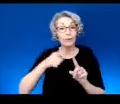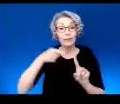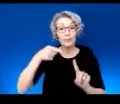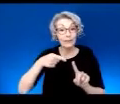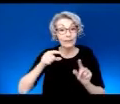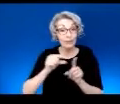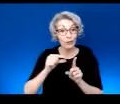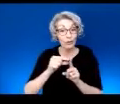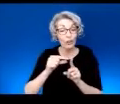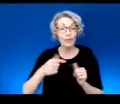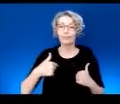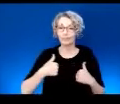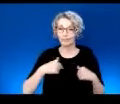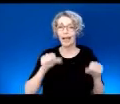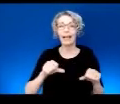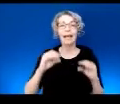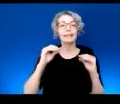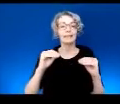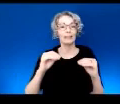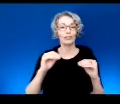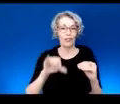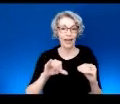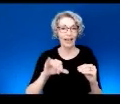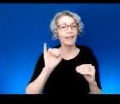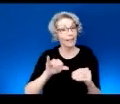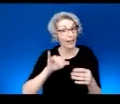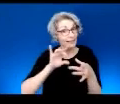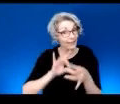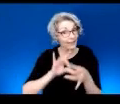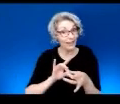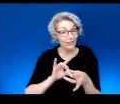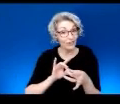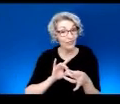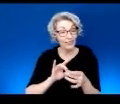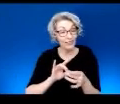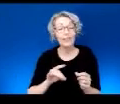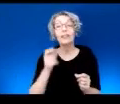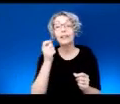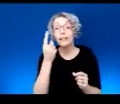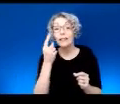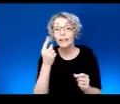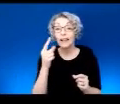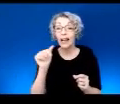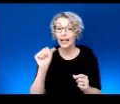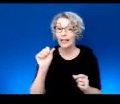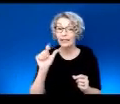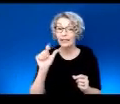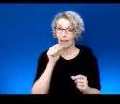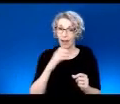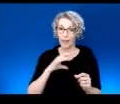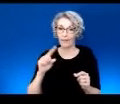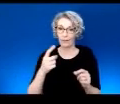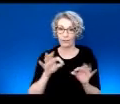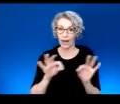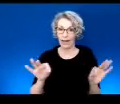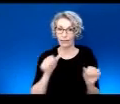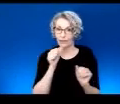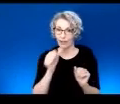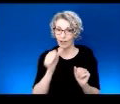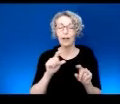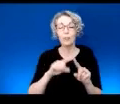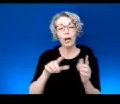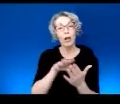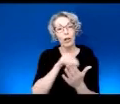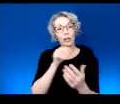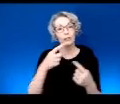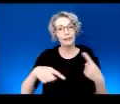word, I'm able to teach that, and that's a connection. While ASL is not my first language, I learned sign language in